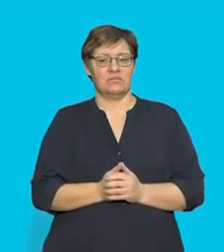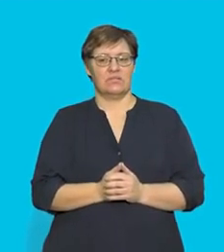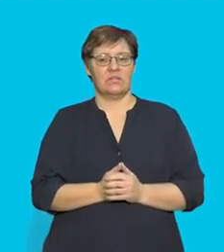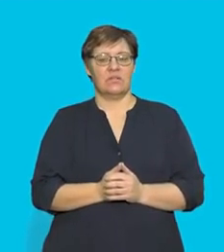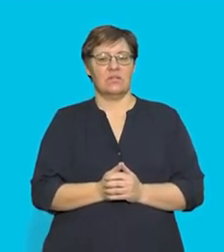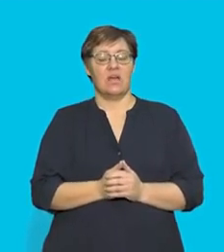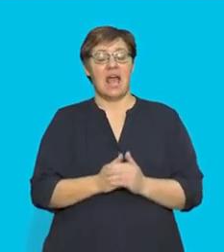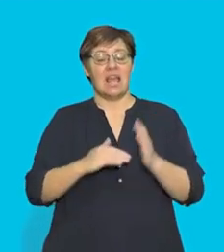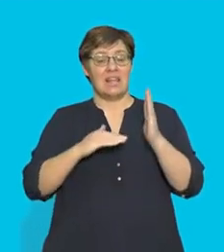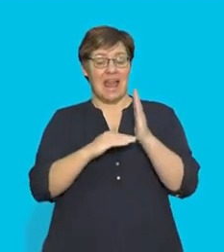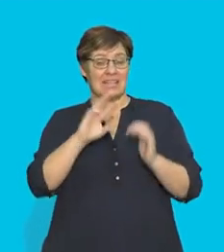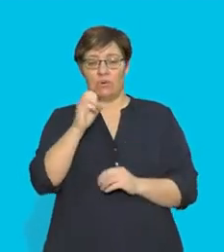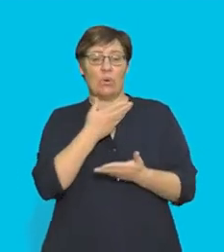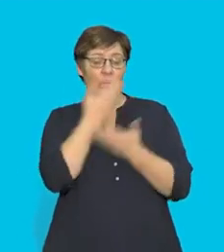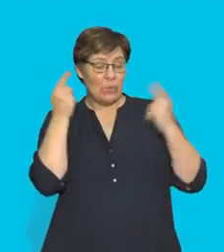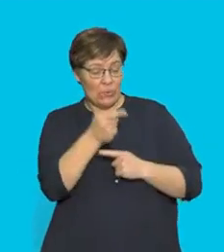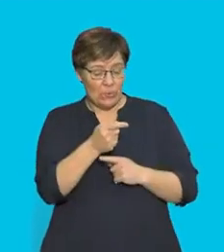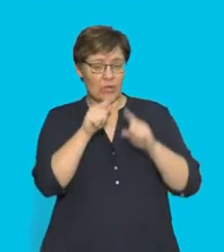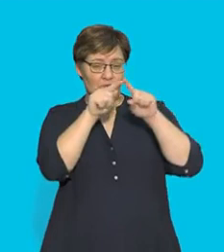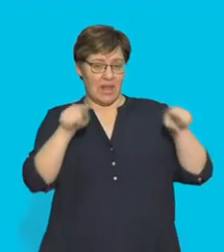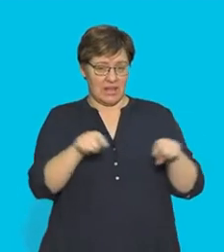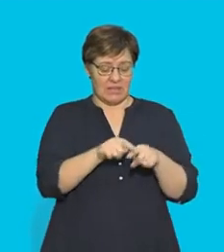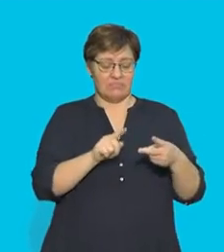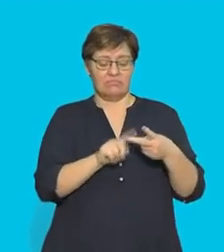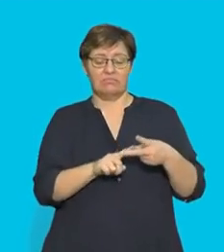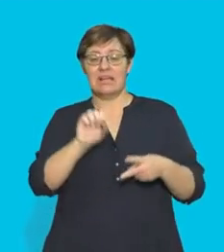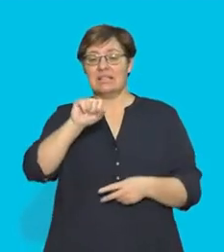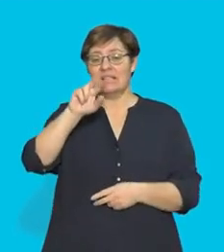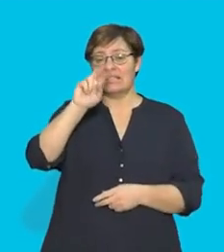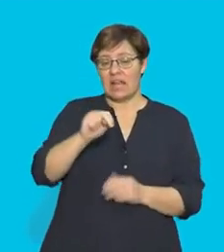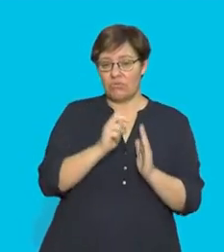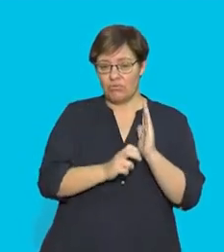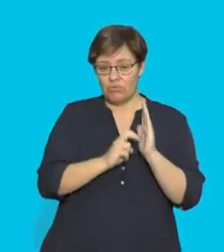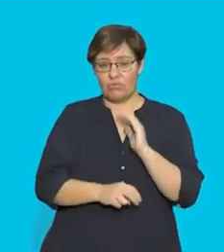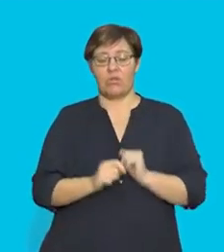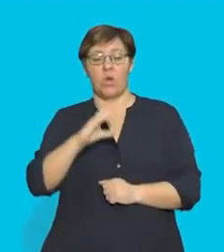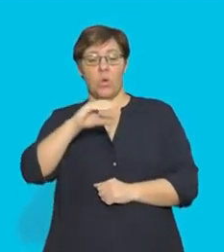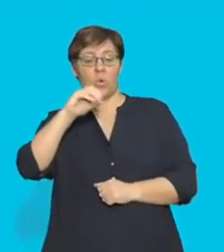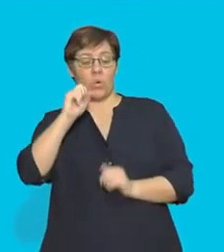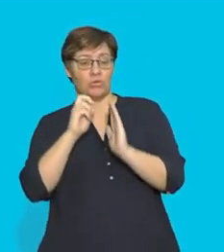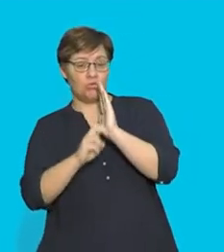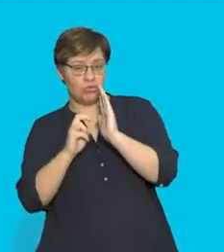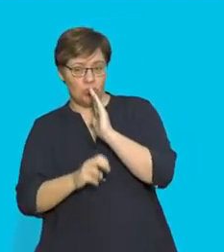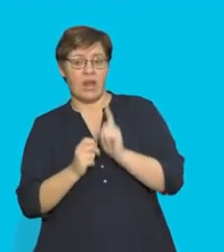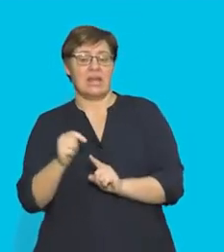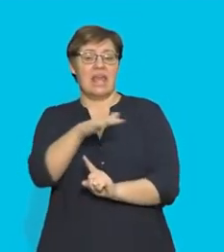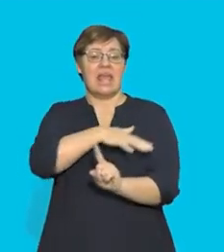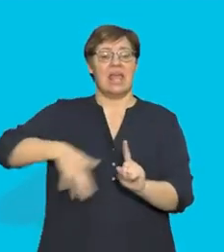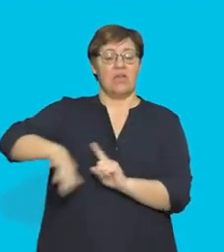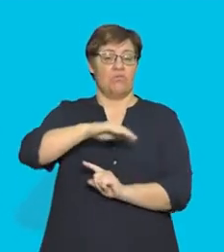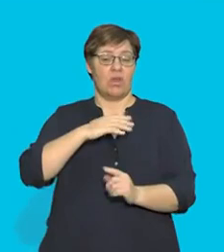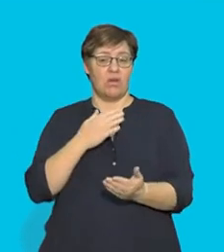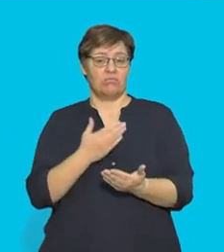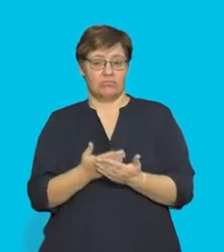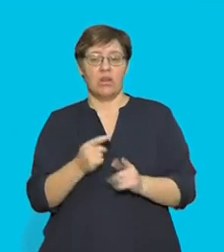solving non-right angle triangles in the sessions before this. We've covered sine rule, cos rule, and area rule, and we've also